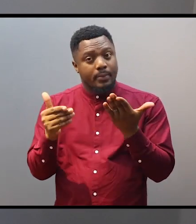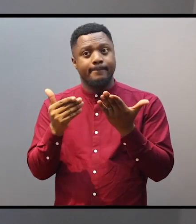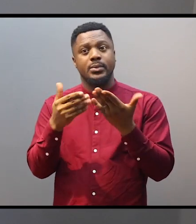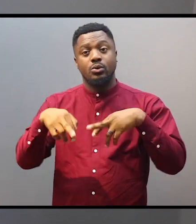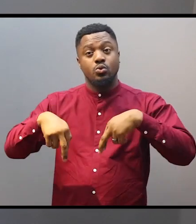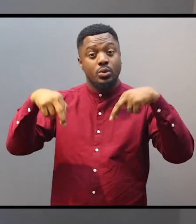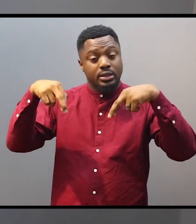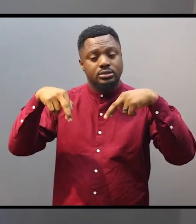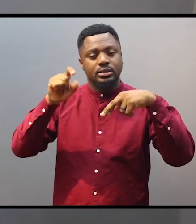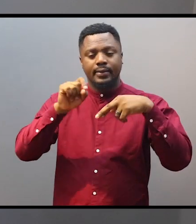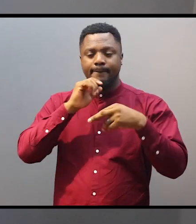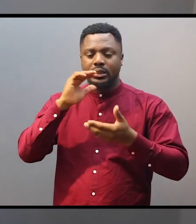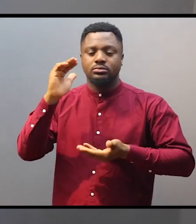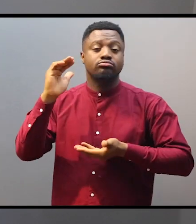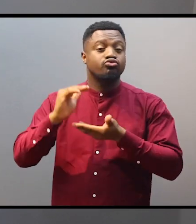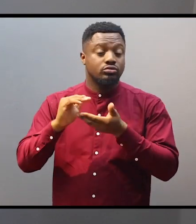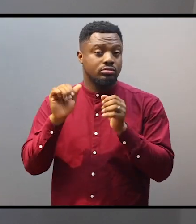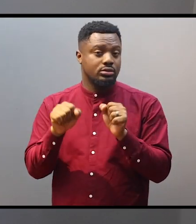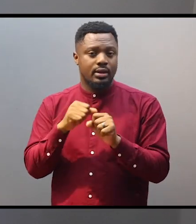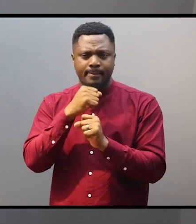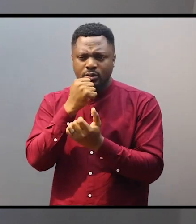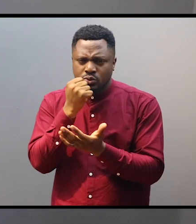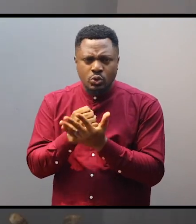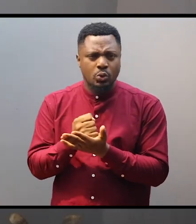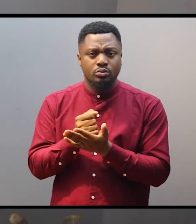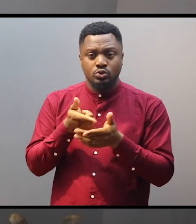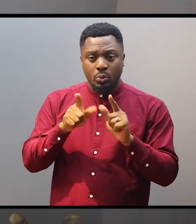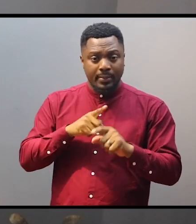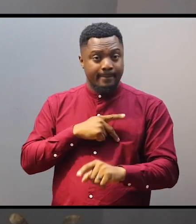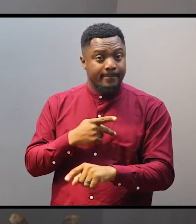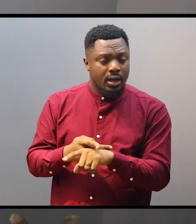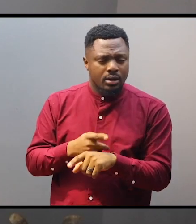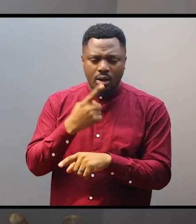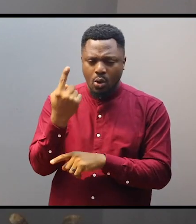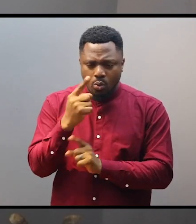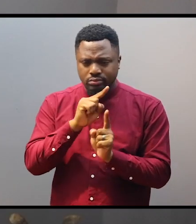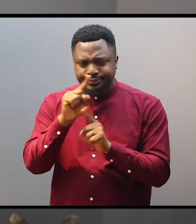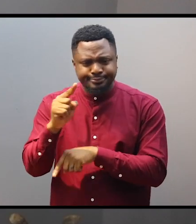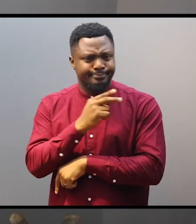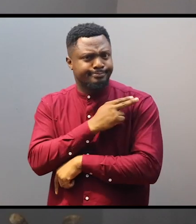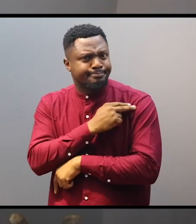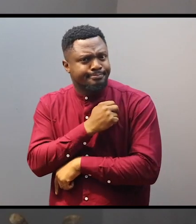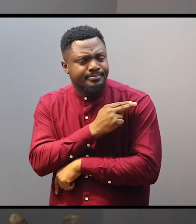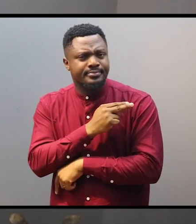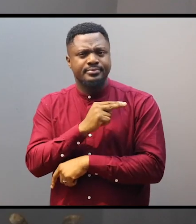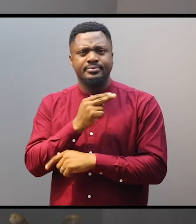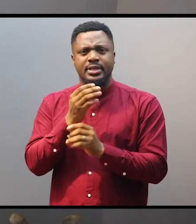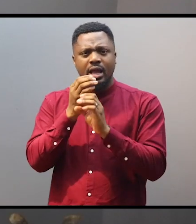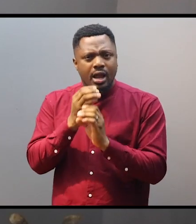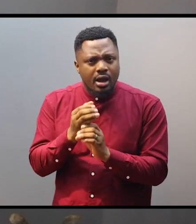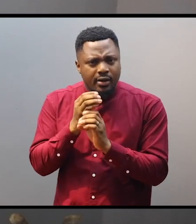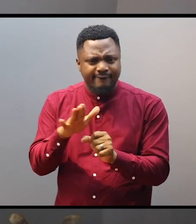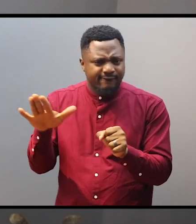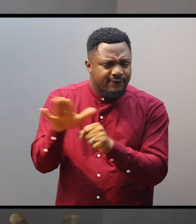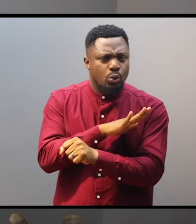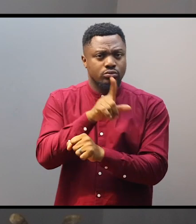the risk factors can be modified. So making sure that during pregnancy you receive the total care